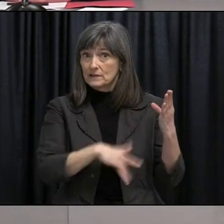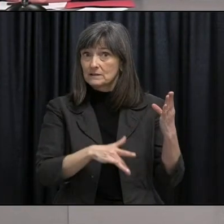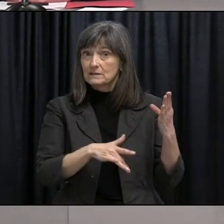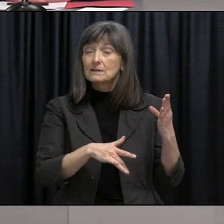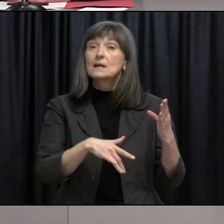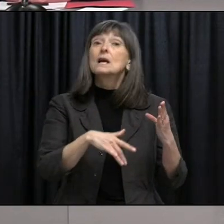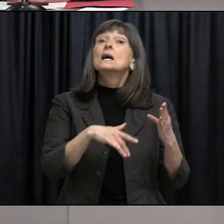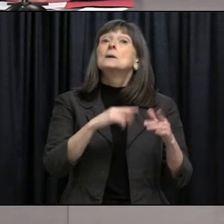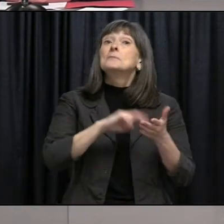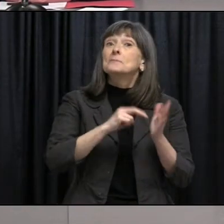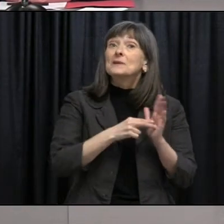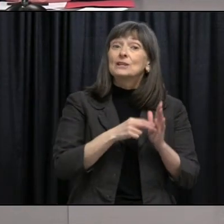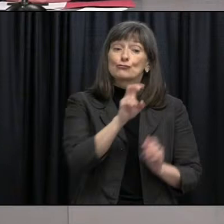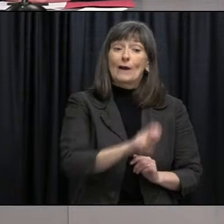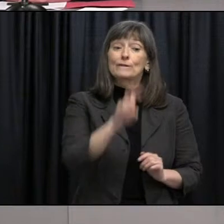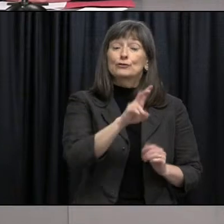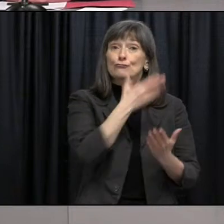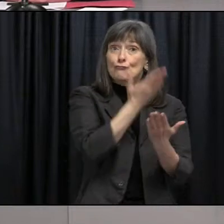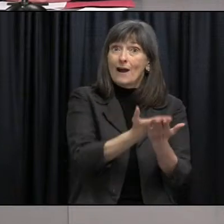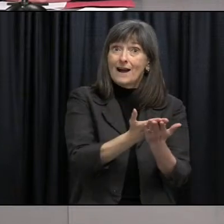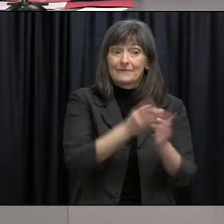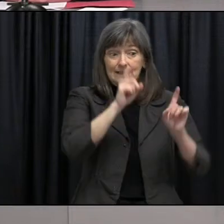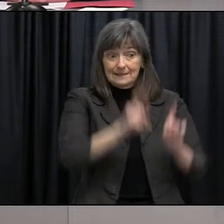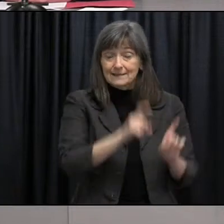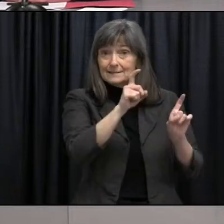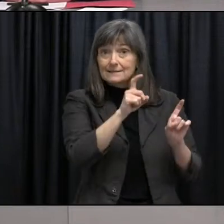the panel's perspective, is this possible?